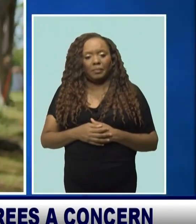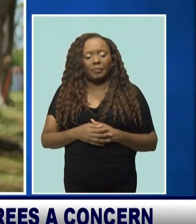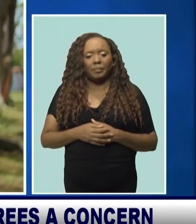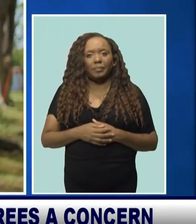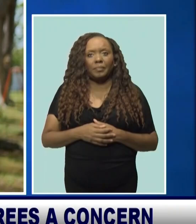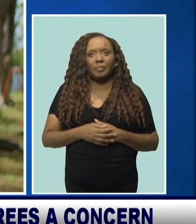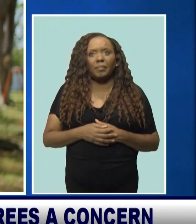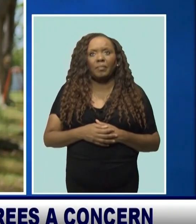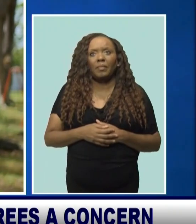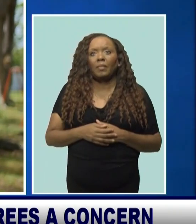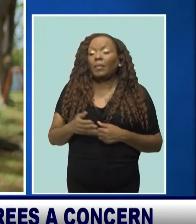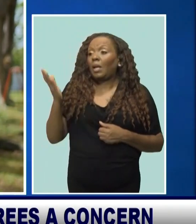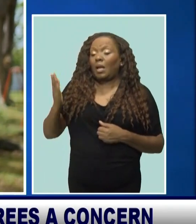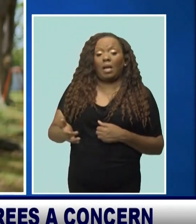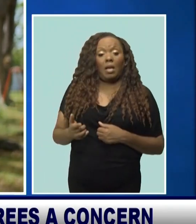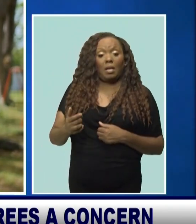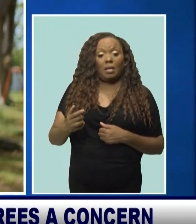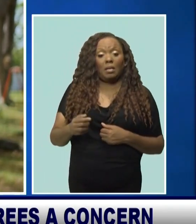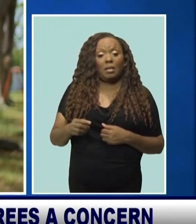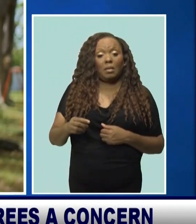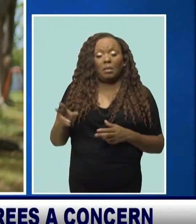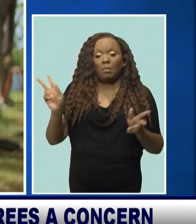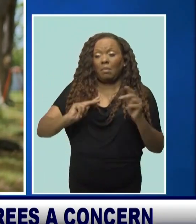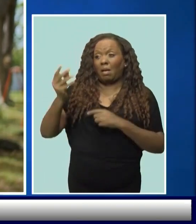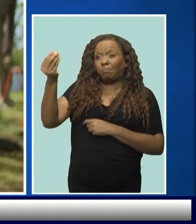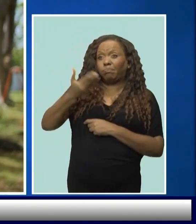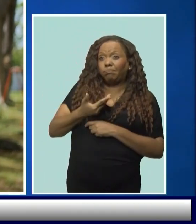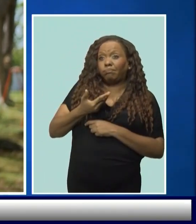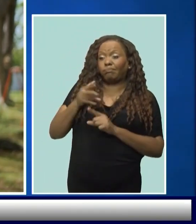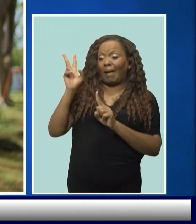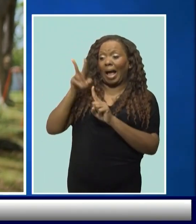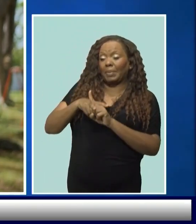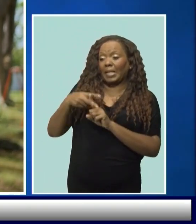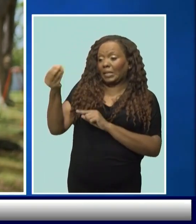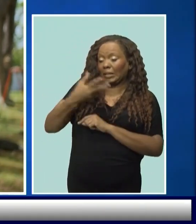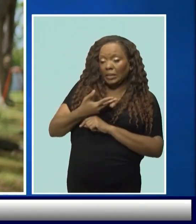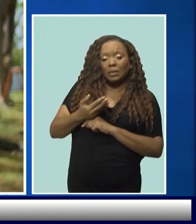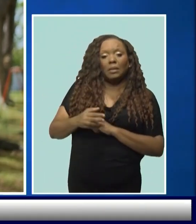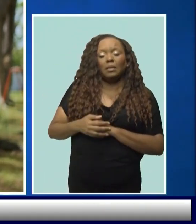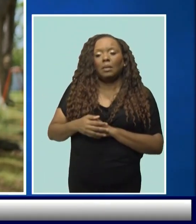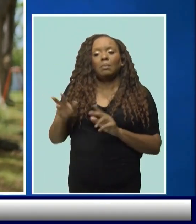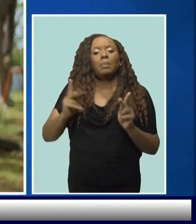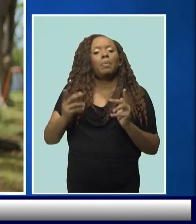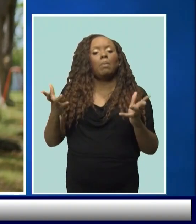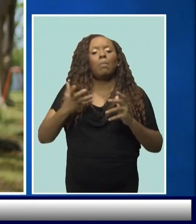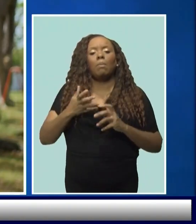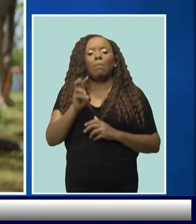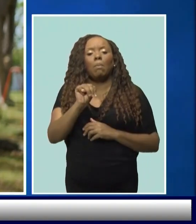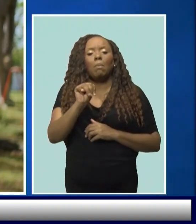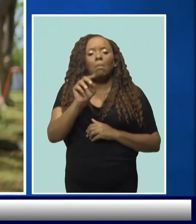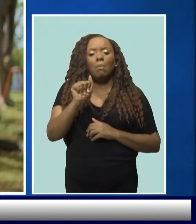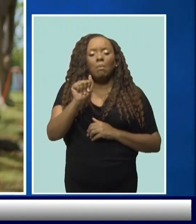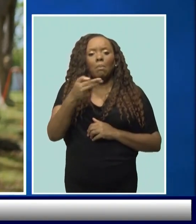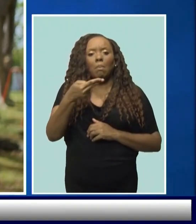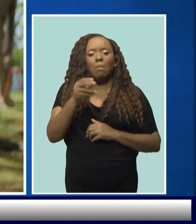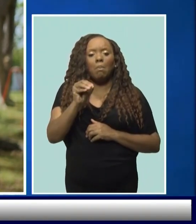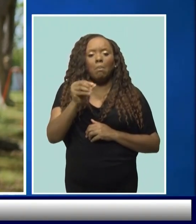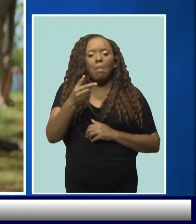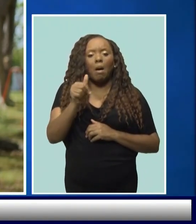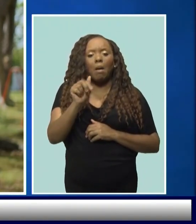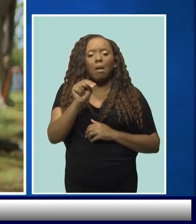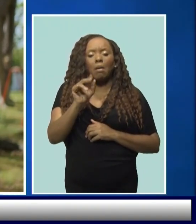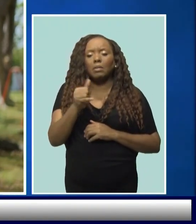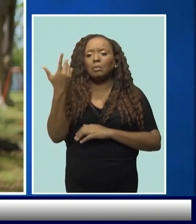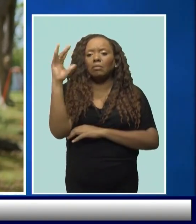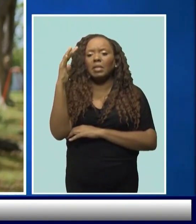The applications that I'm seeing for the removal of mahogany trees, a tree that is now naturalized, is native to